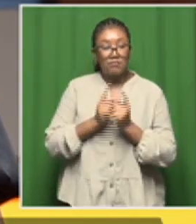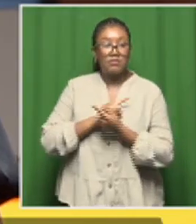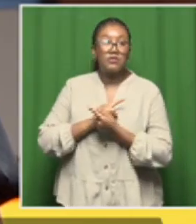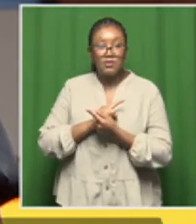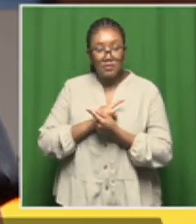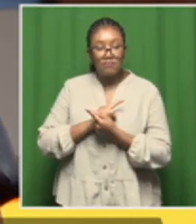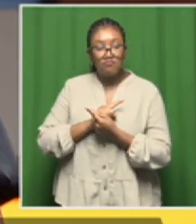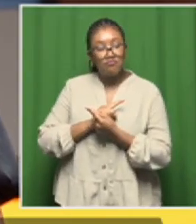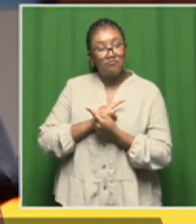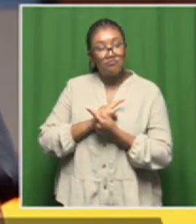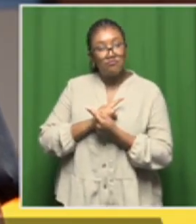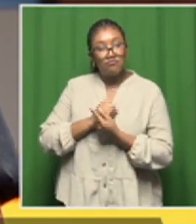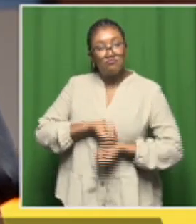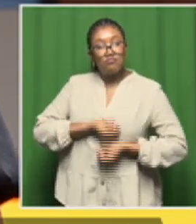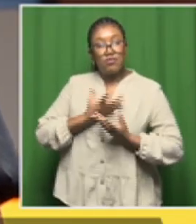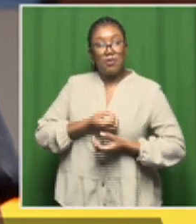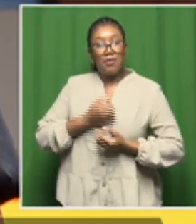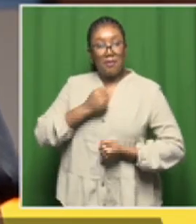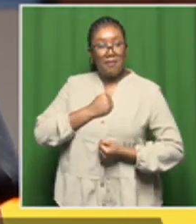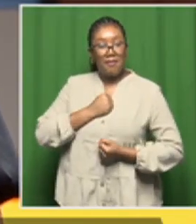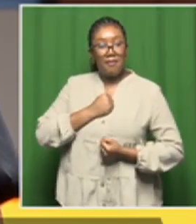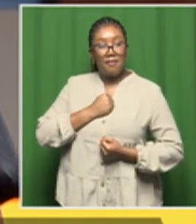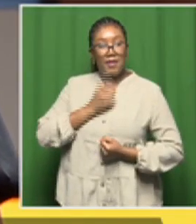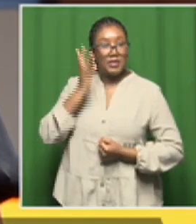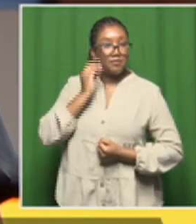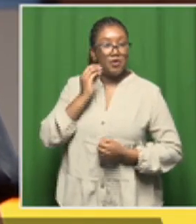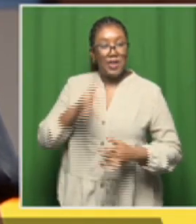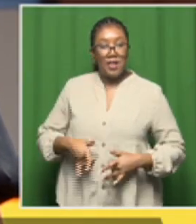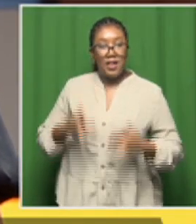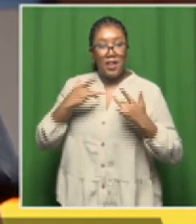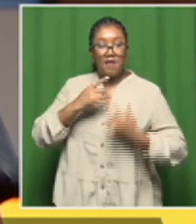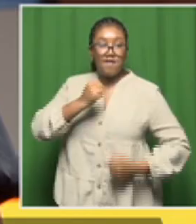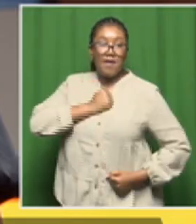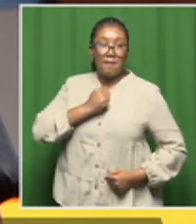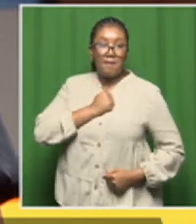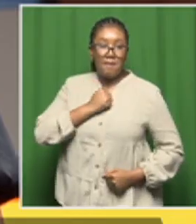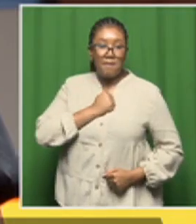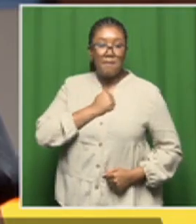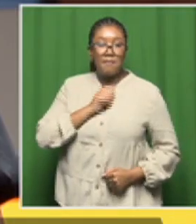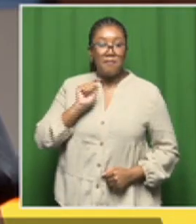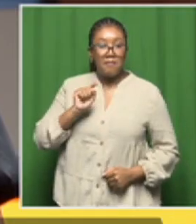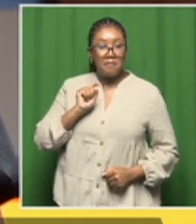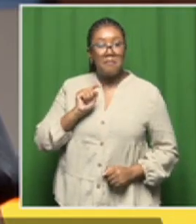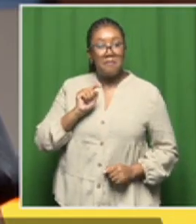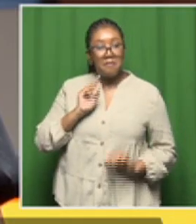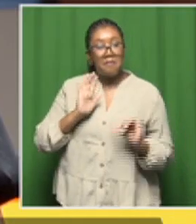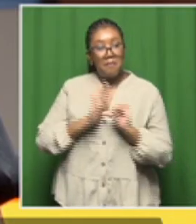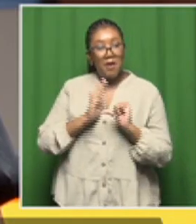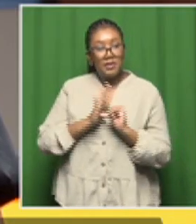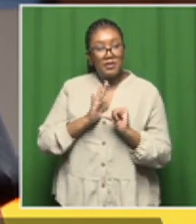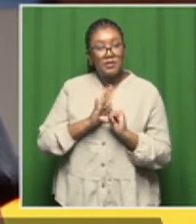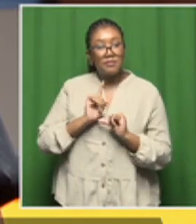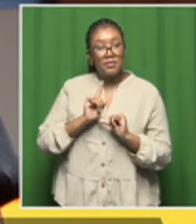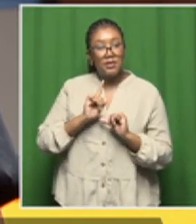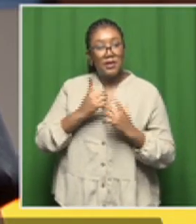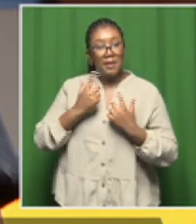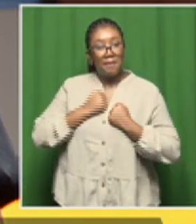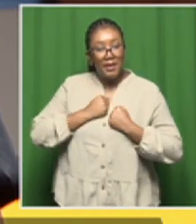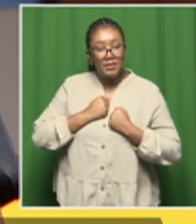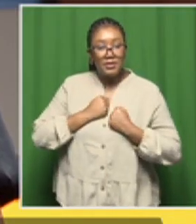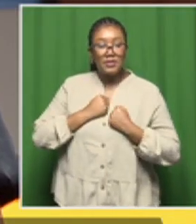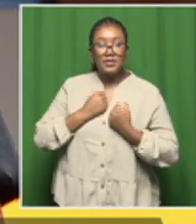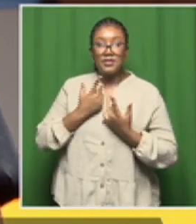my life experiences. I make it quite an intention to make it an authentic expression of my